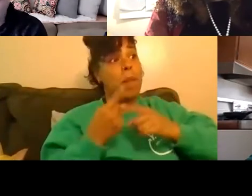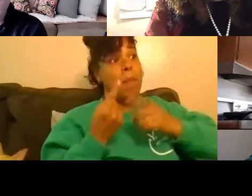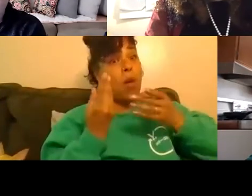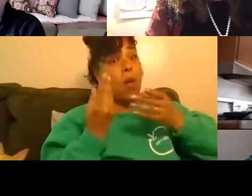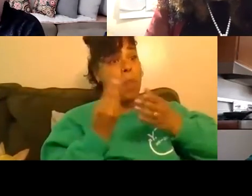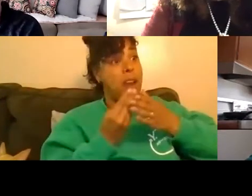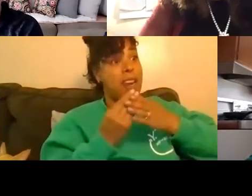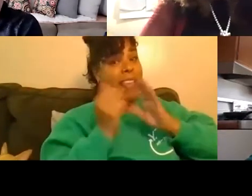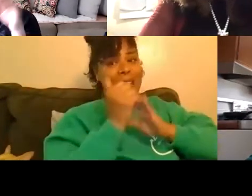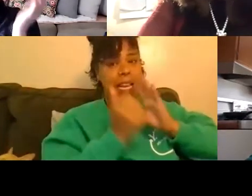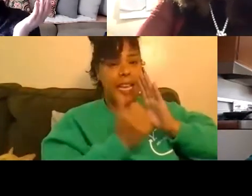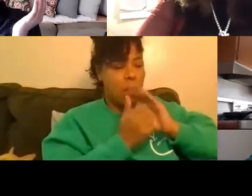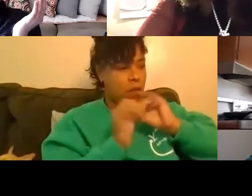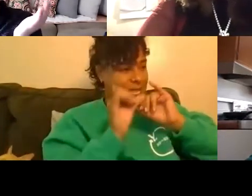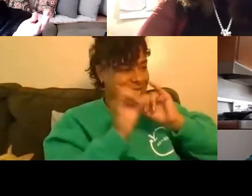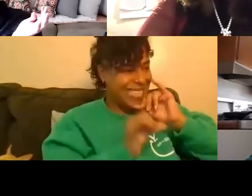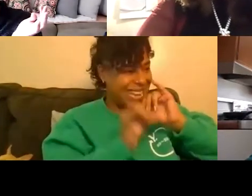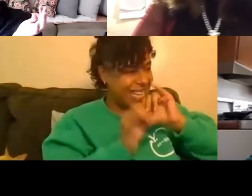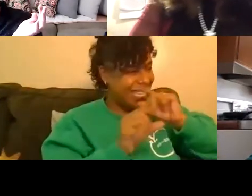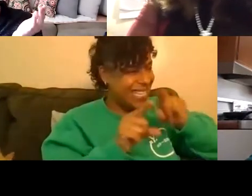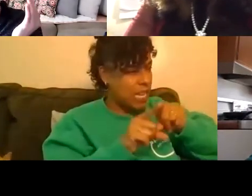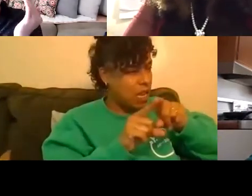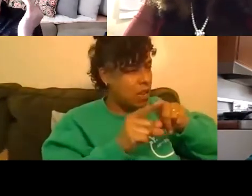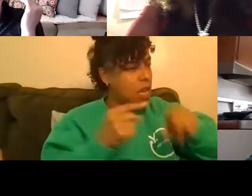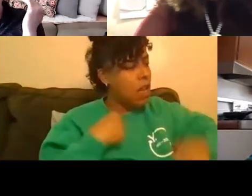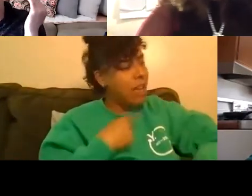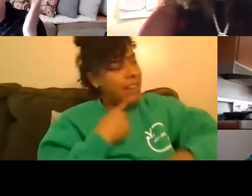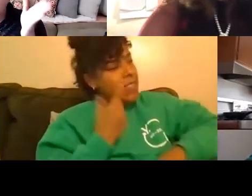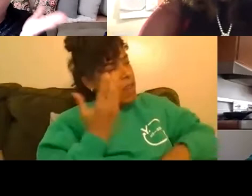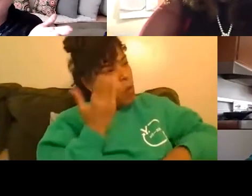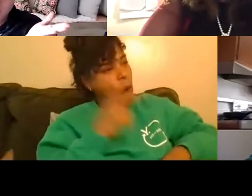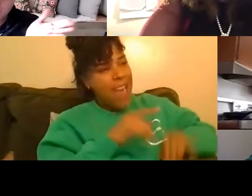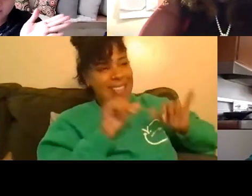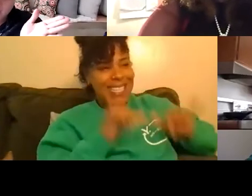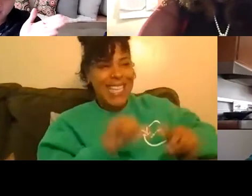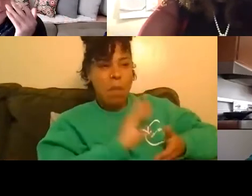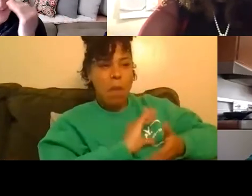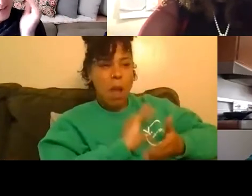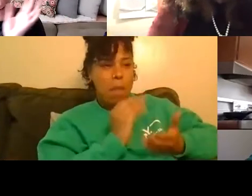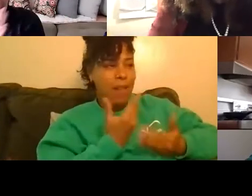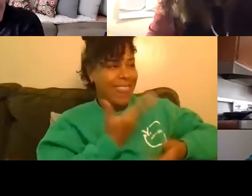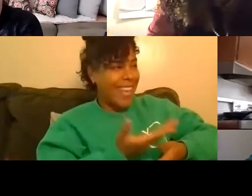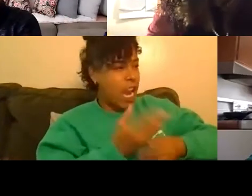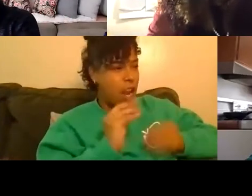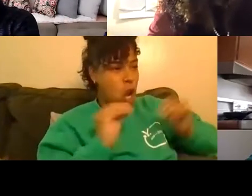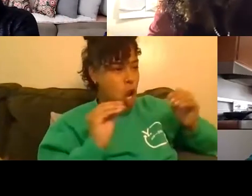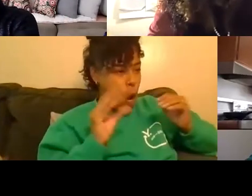there, I see that. I'm like, why is that same amount just sitting there and I'm not getting no extra money? And